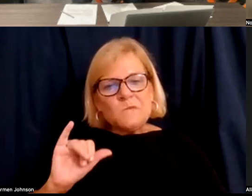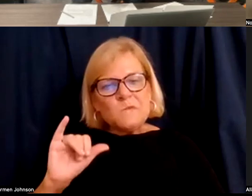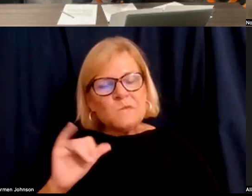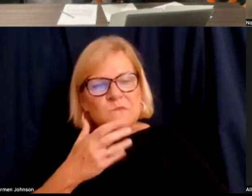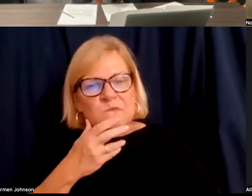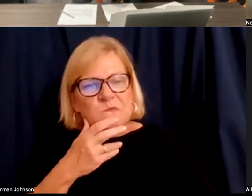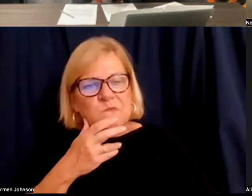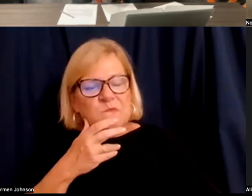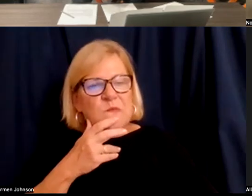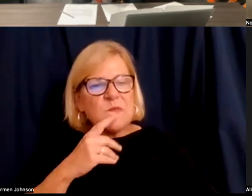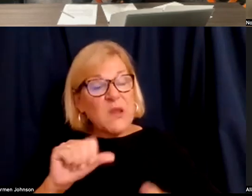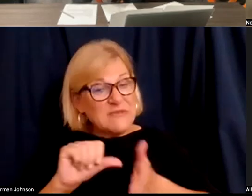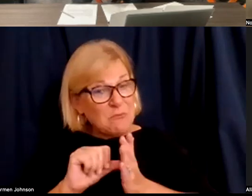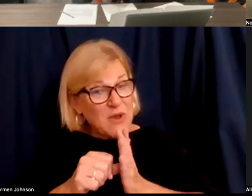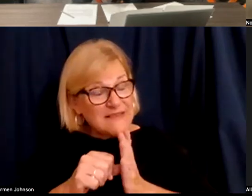what's impressive to me